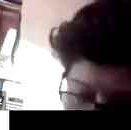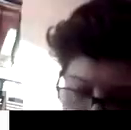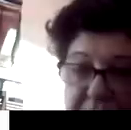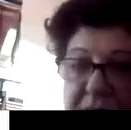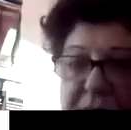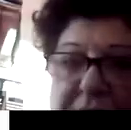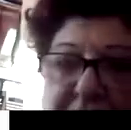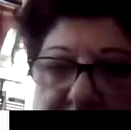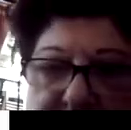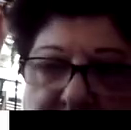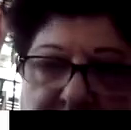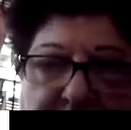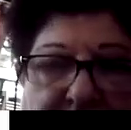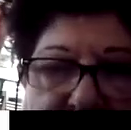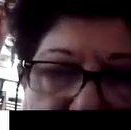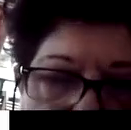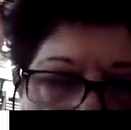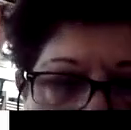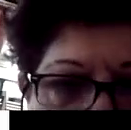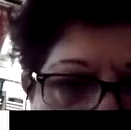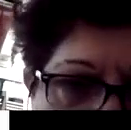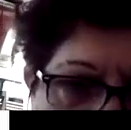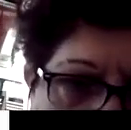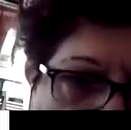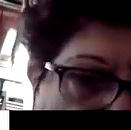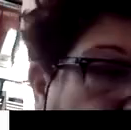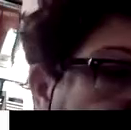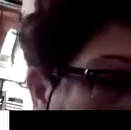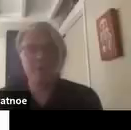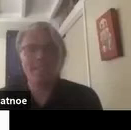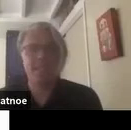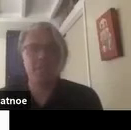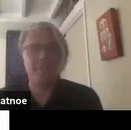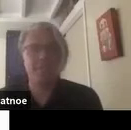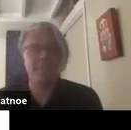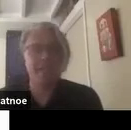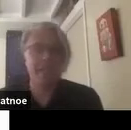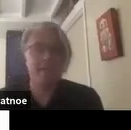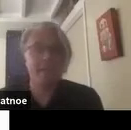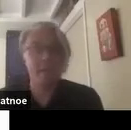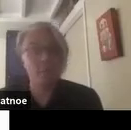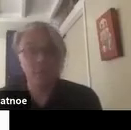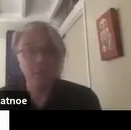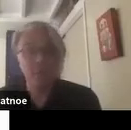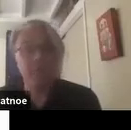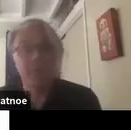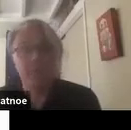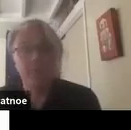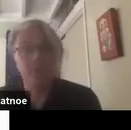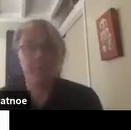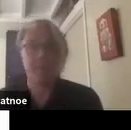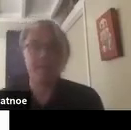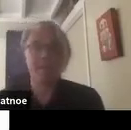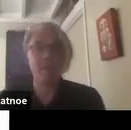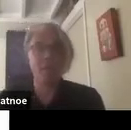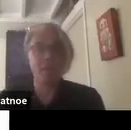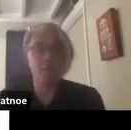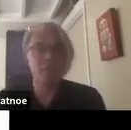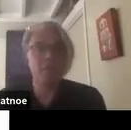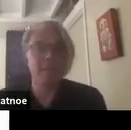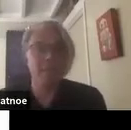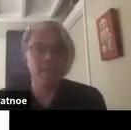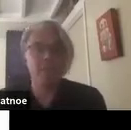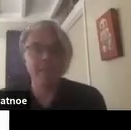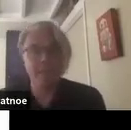therapists and occupational therapists and speech therapists, with organizations that provide care and actual users. We spent time along users